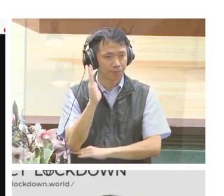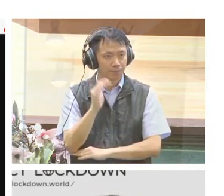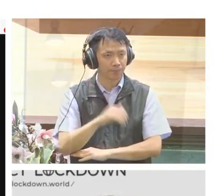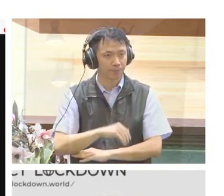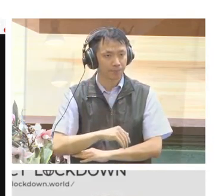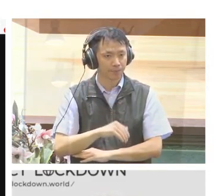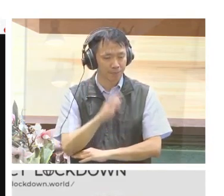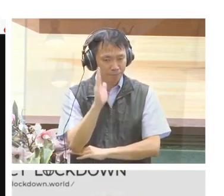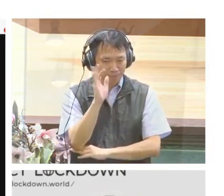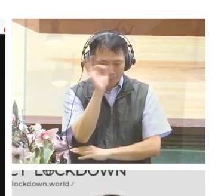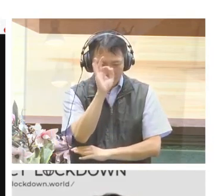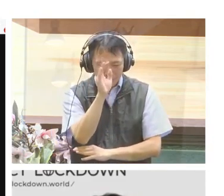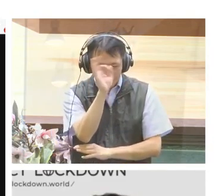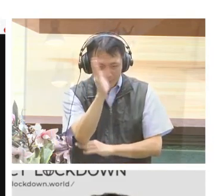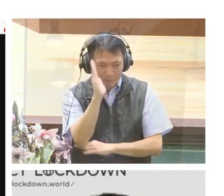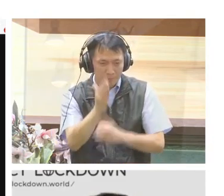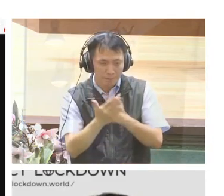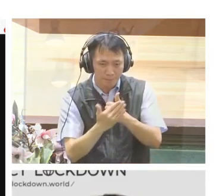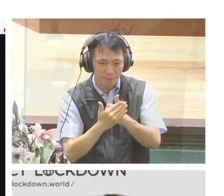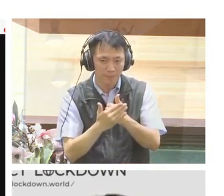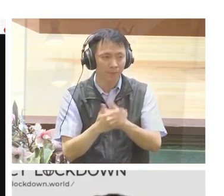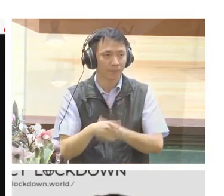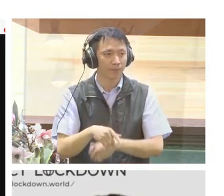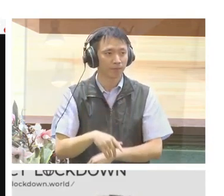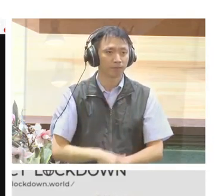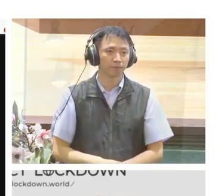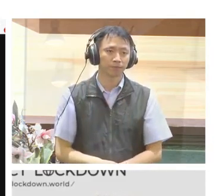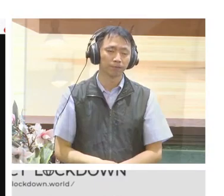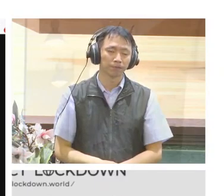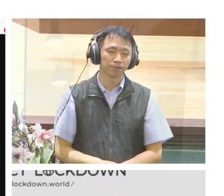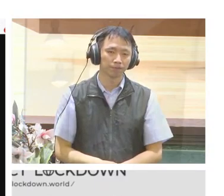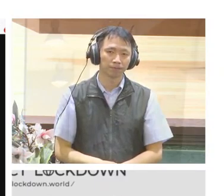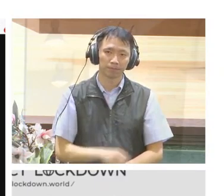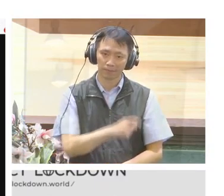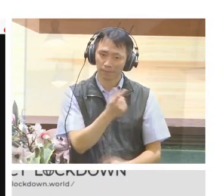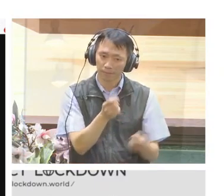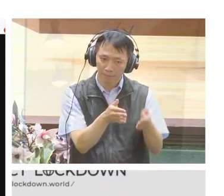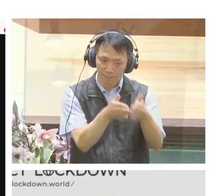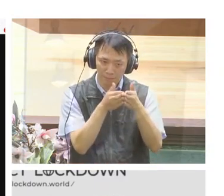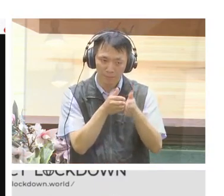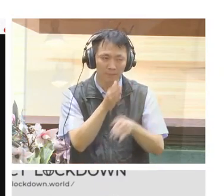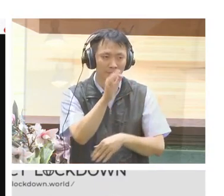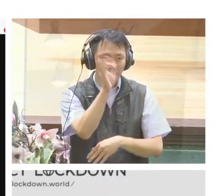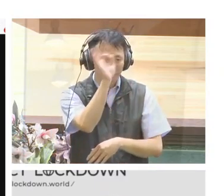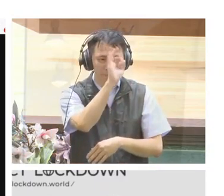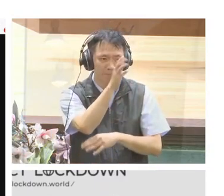effectively like they were permanent residents. So they got access to the public health system throughout COVID.